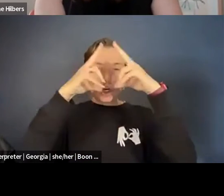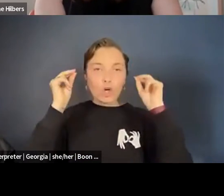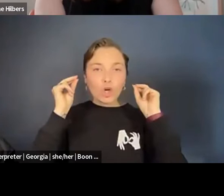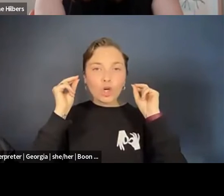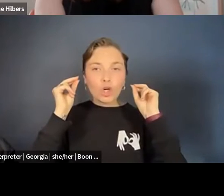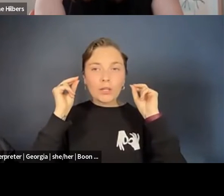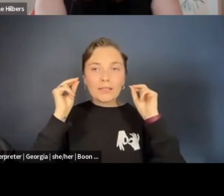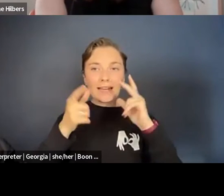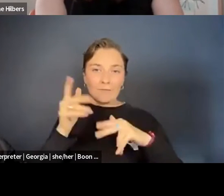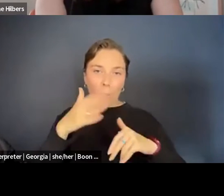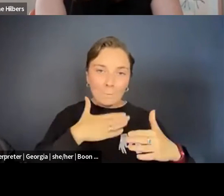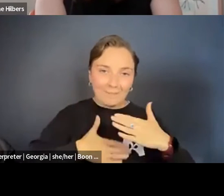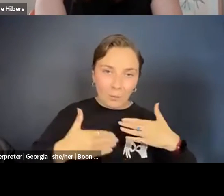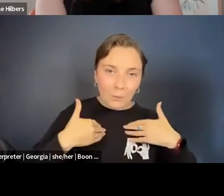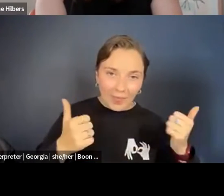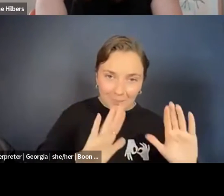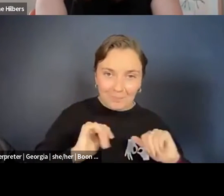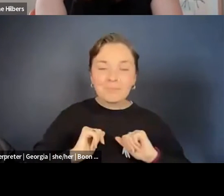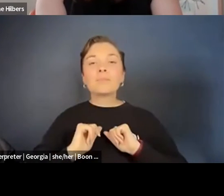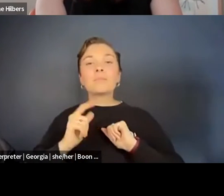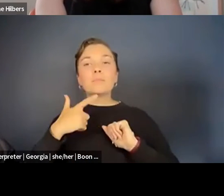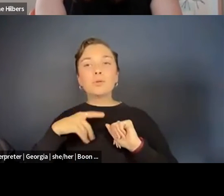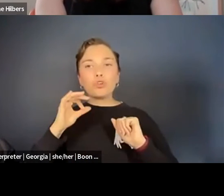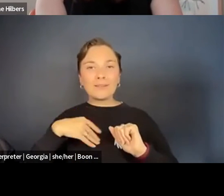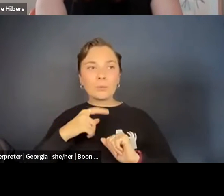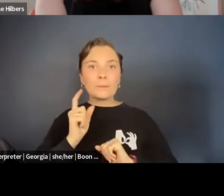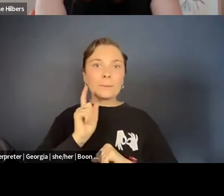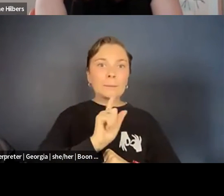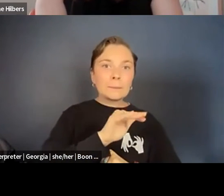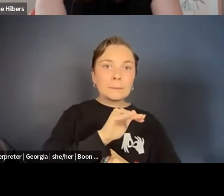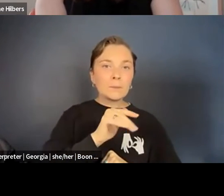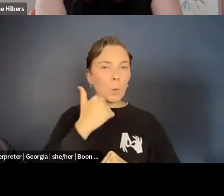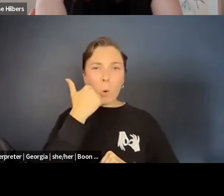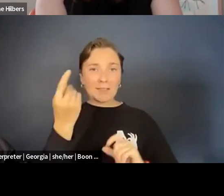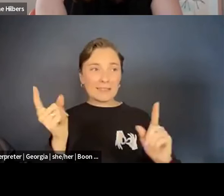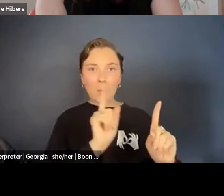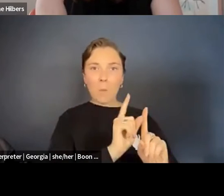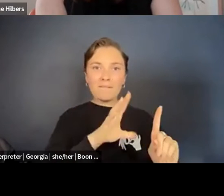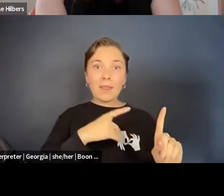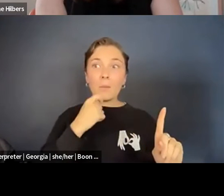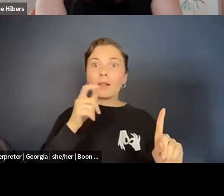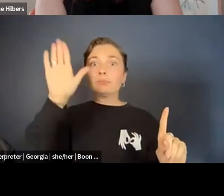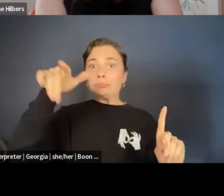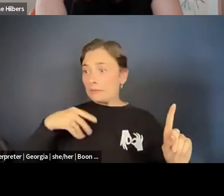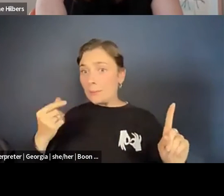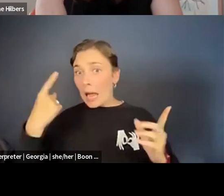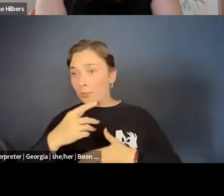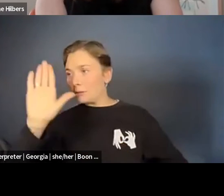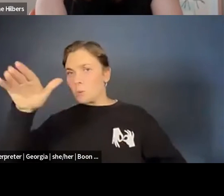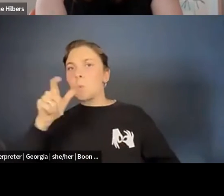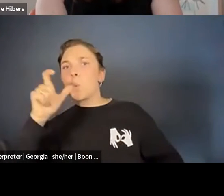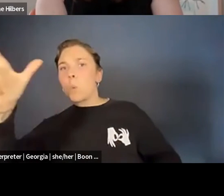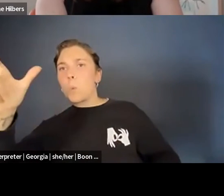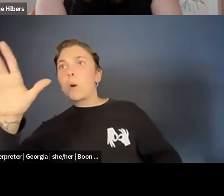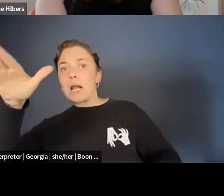if everybody behaves well, because they don't have to keep popping in. There's always someone there and they will call out if something happens.